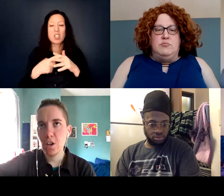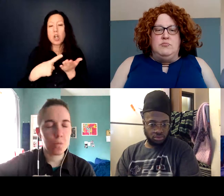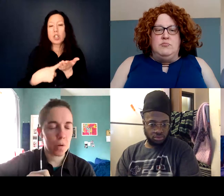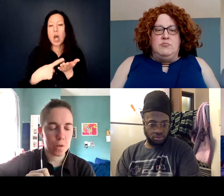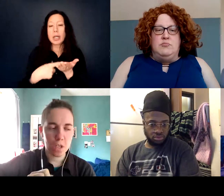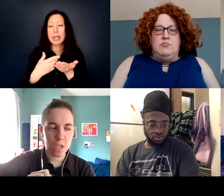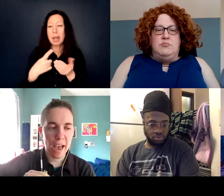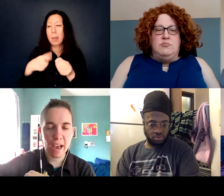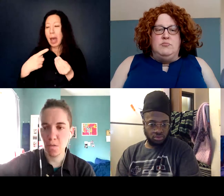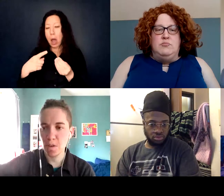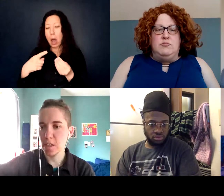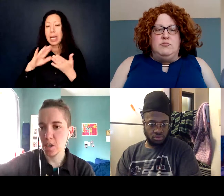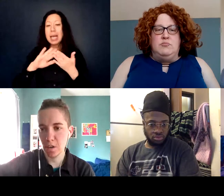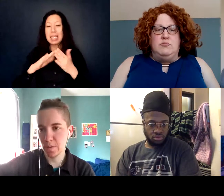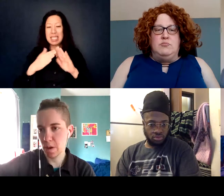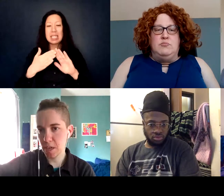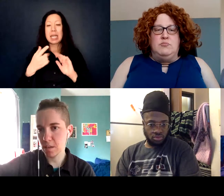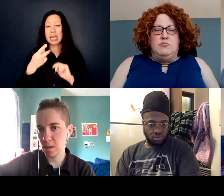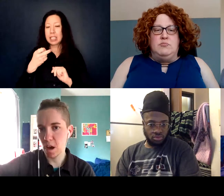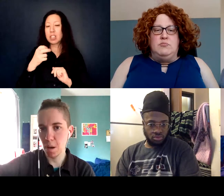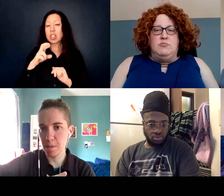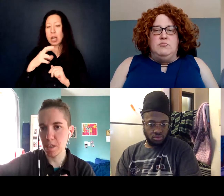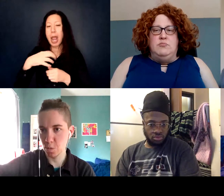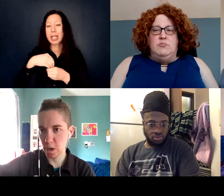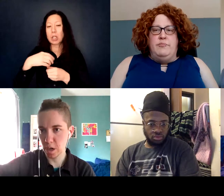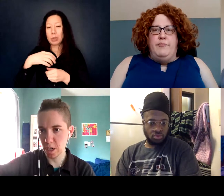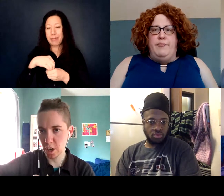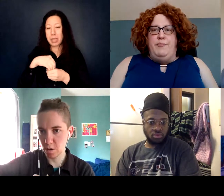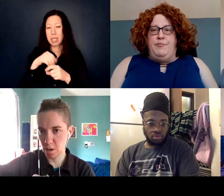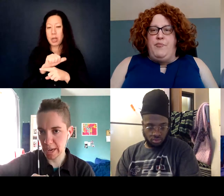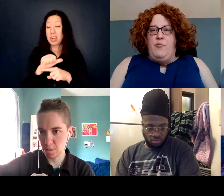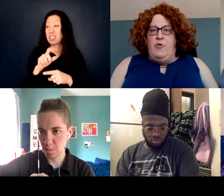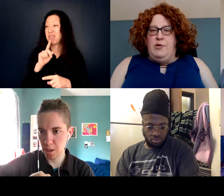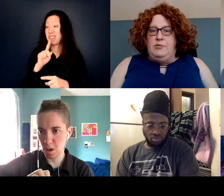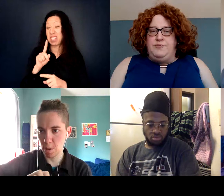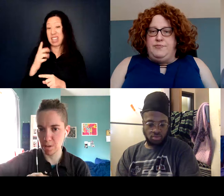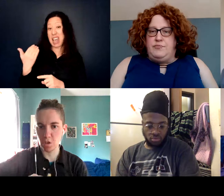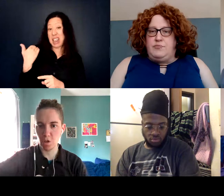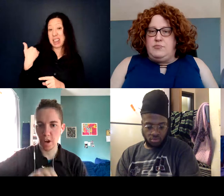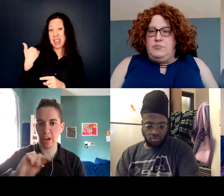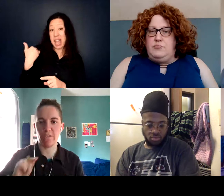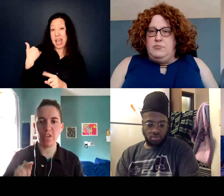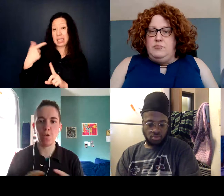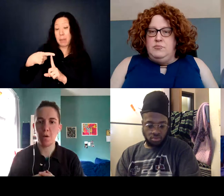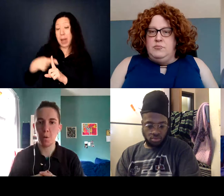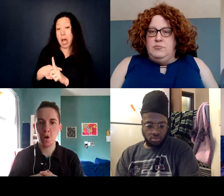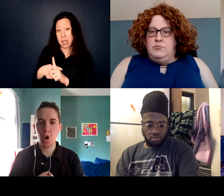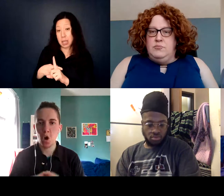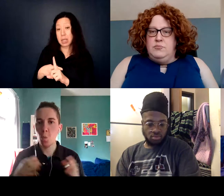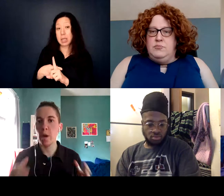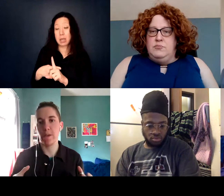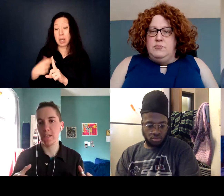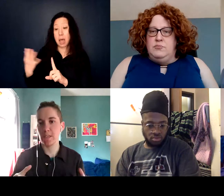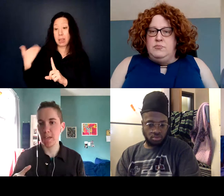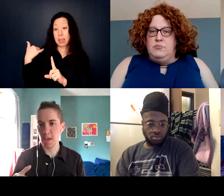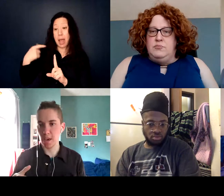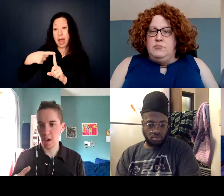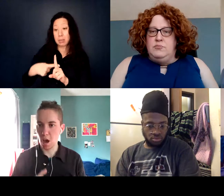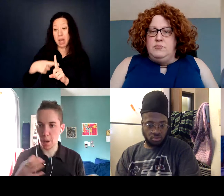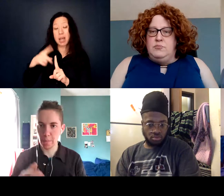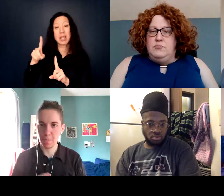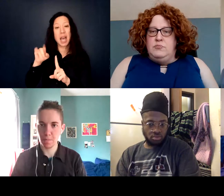I don't personally have a ton of updates since what I shared last month around still trying to figure out where